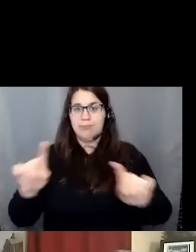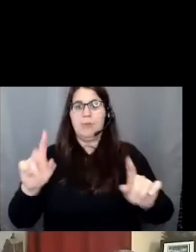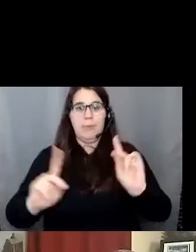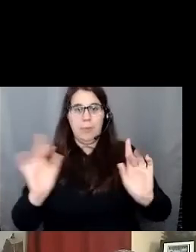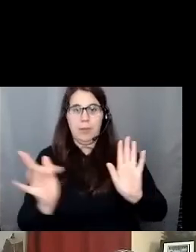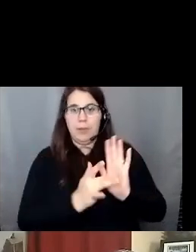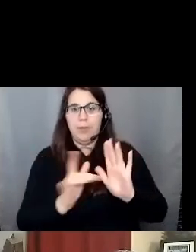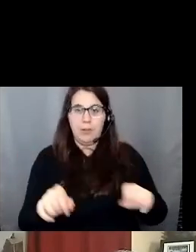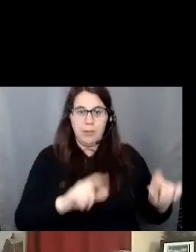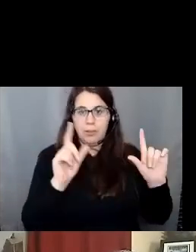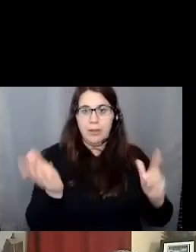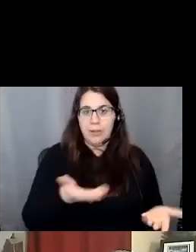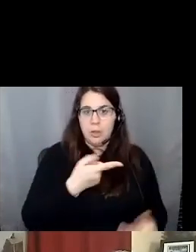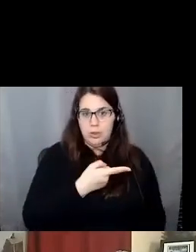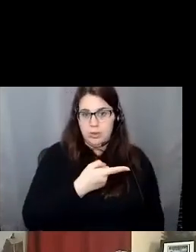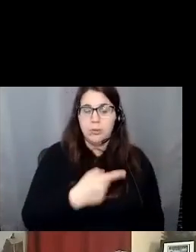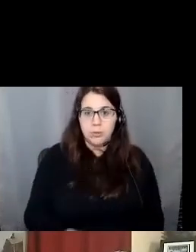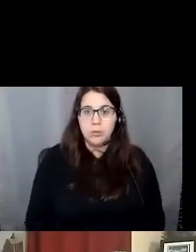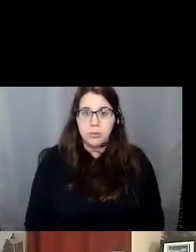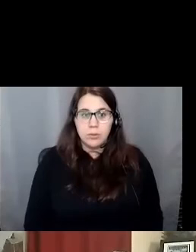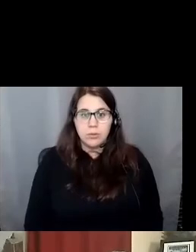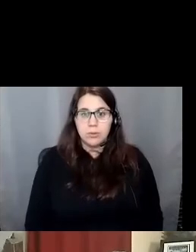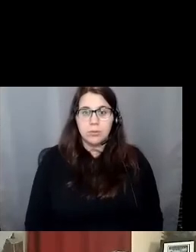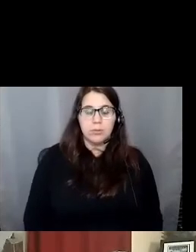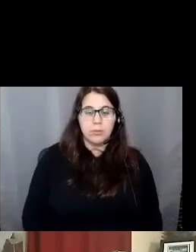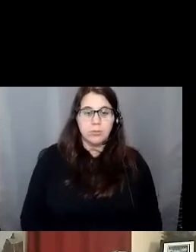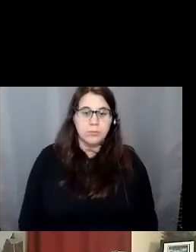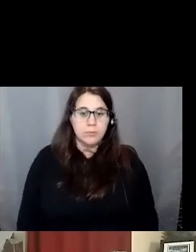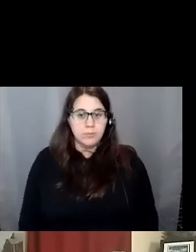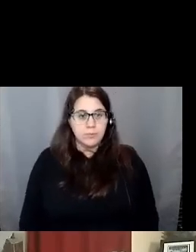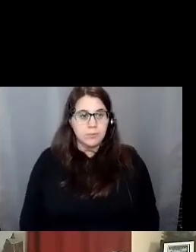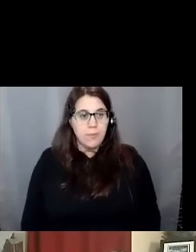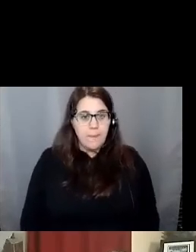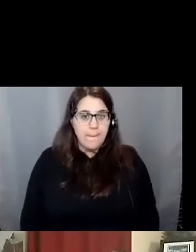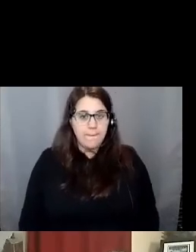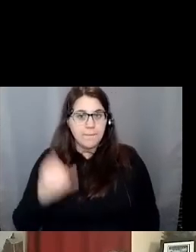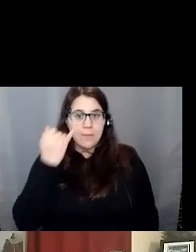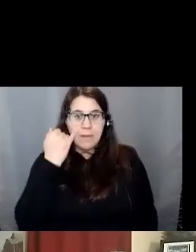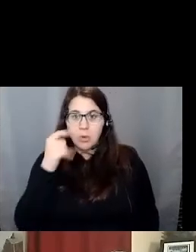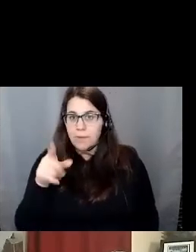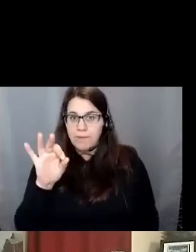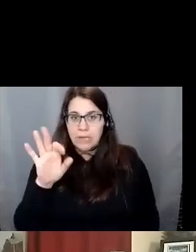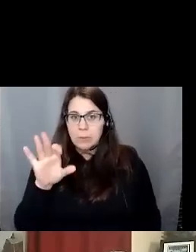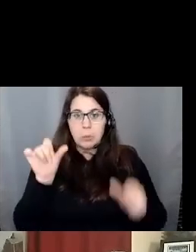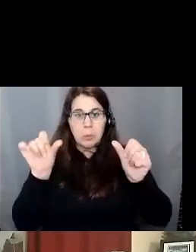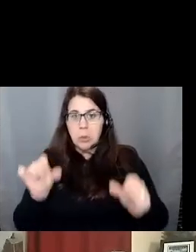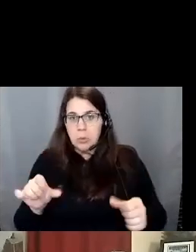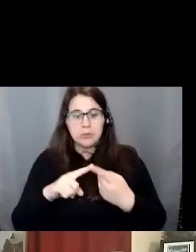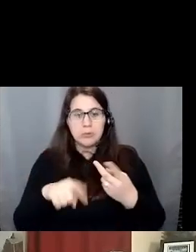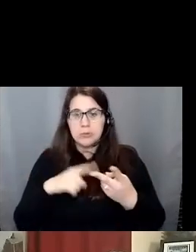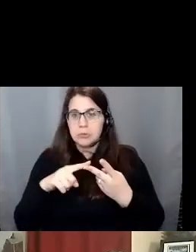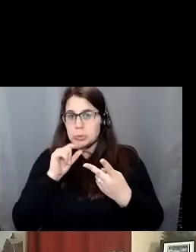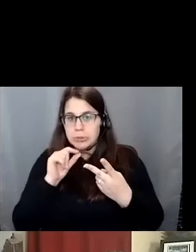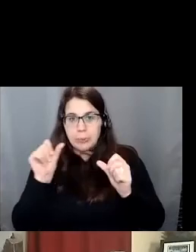that link will take them directly to this contribution page. So if they have a Facebook account that they want to post it on, or Twitter,